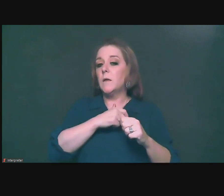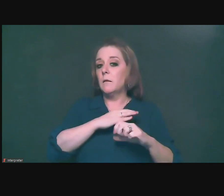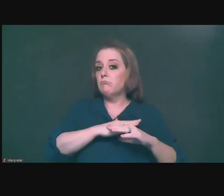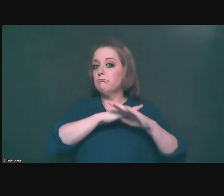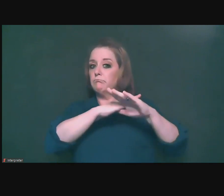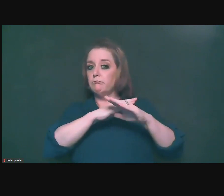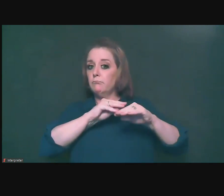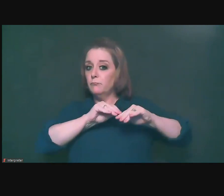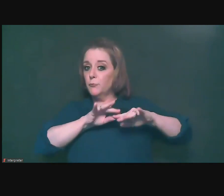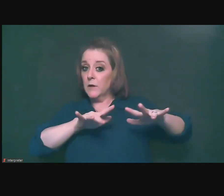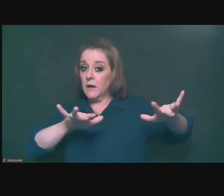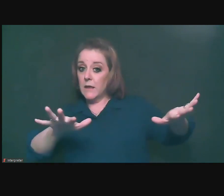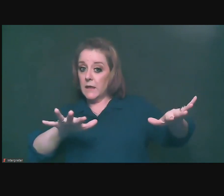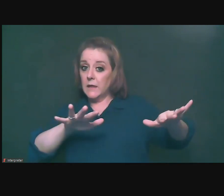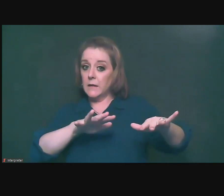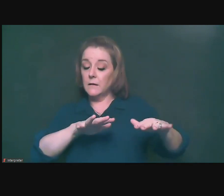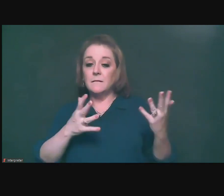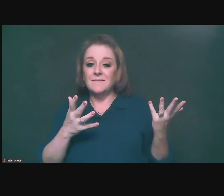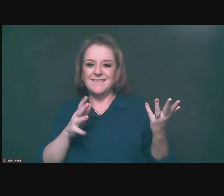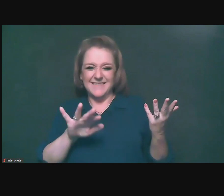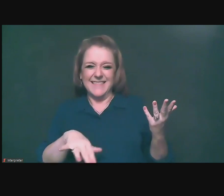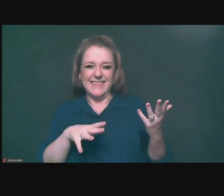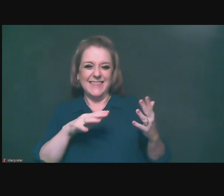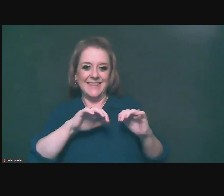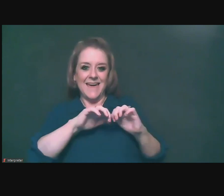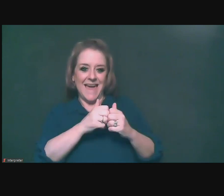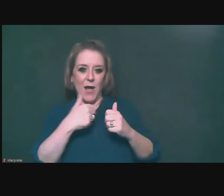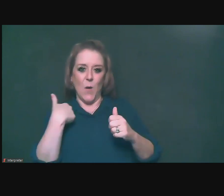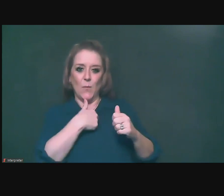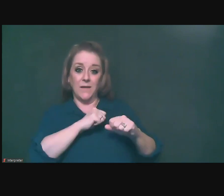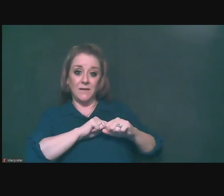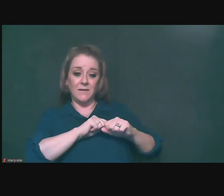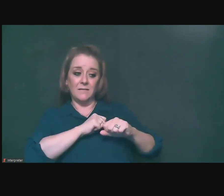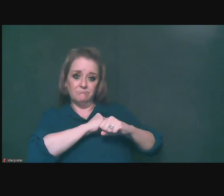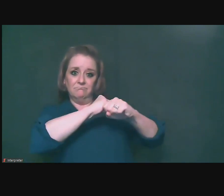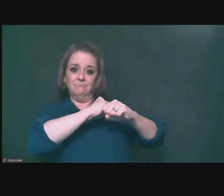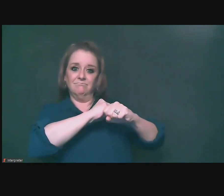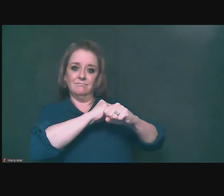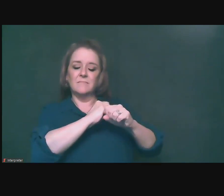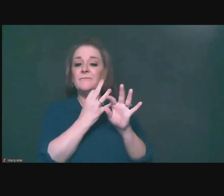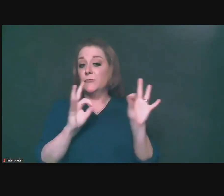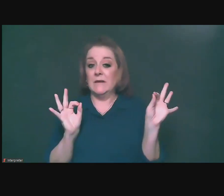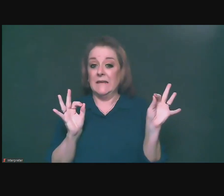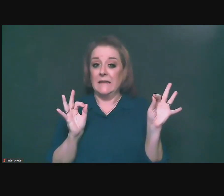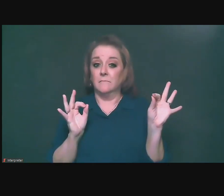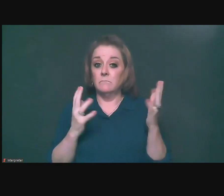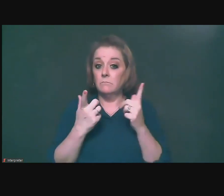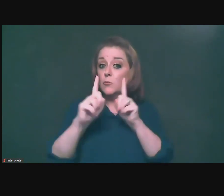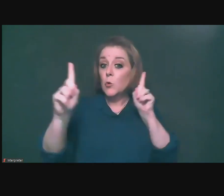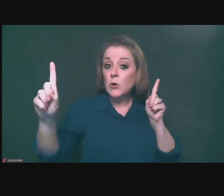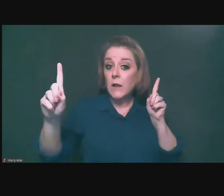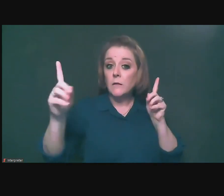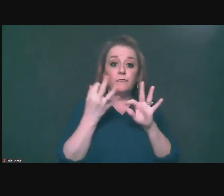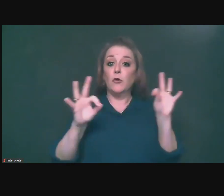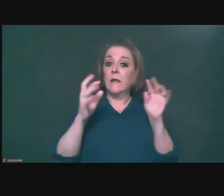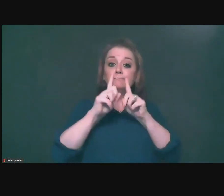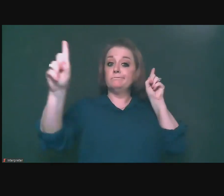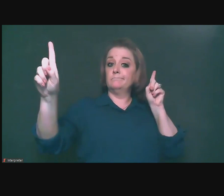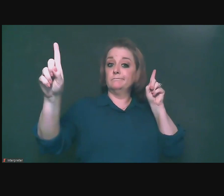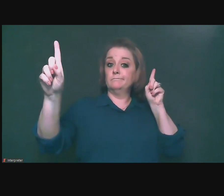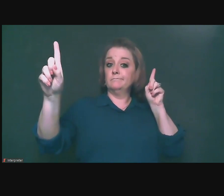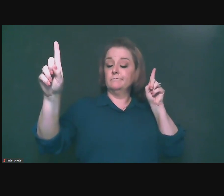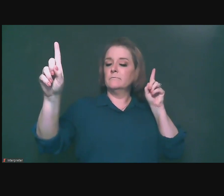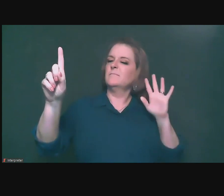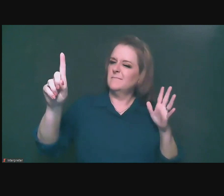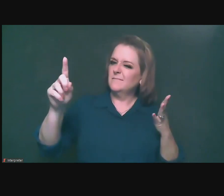virus is that they don't cost money. Social distancing is easy. Sometimes it takes